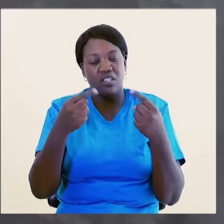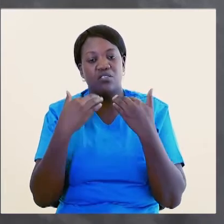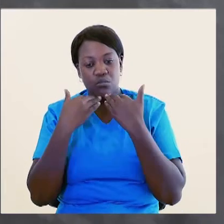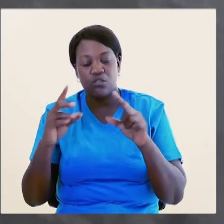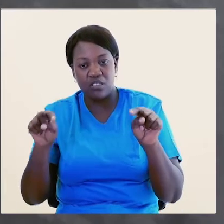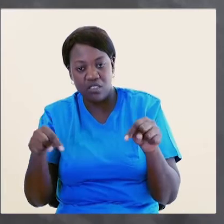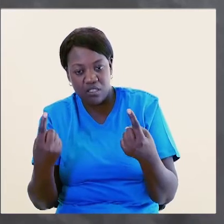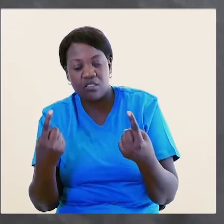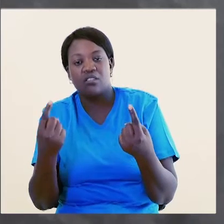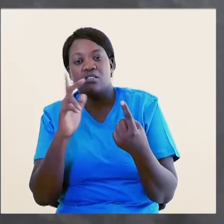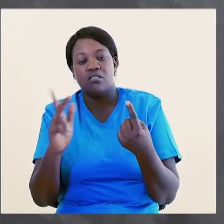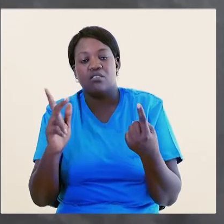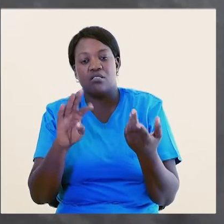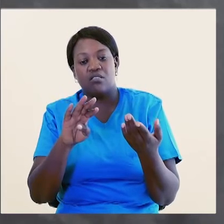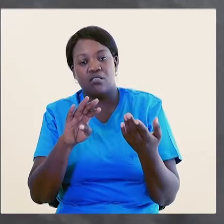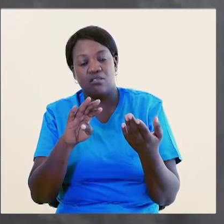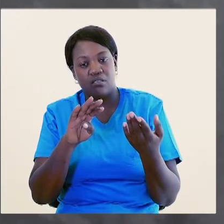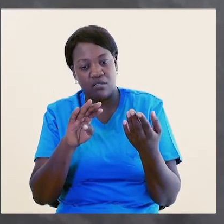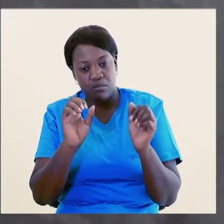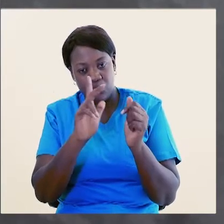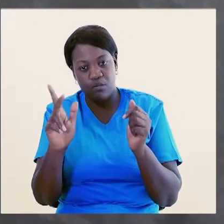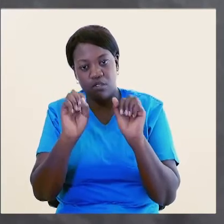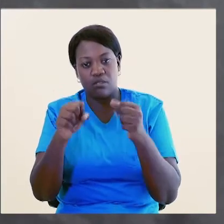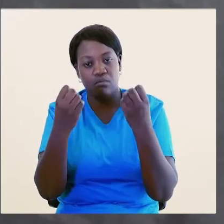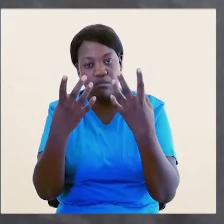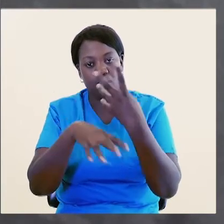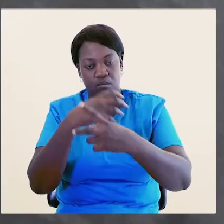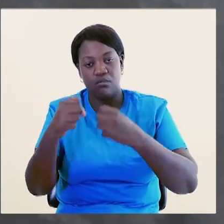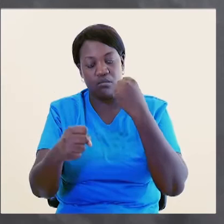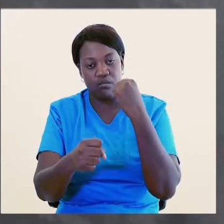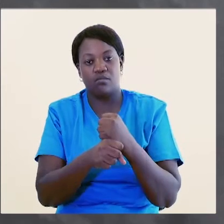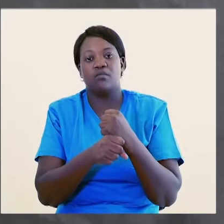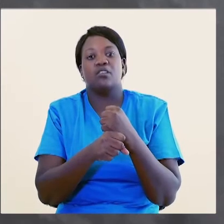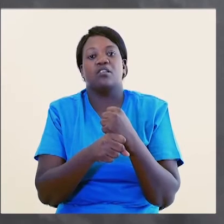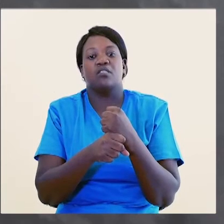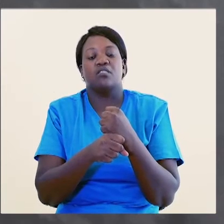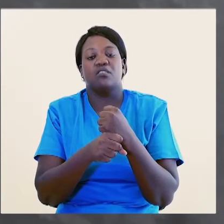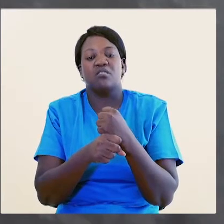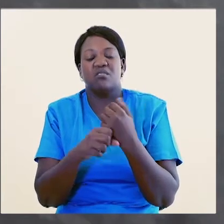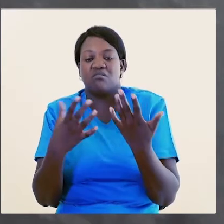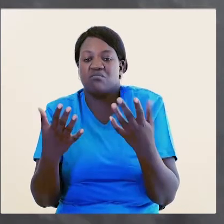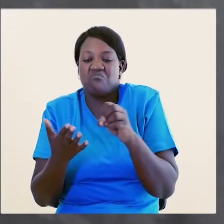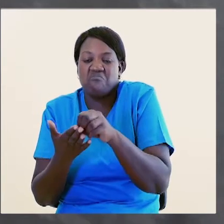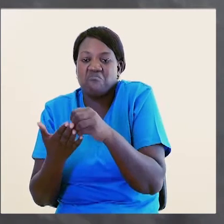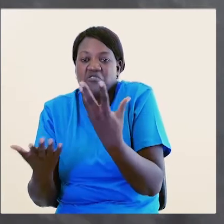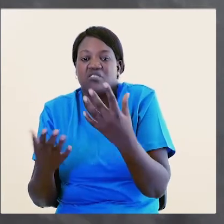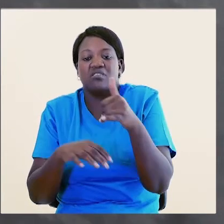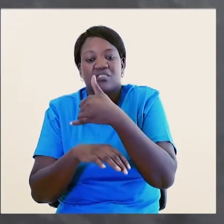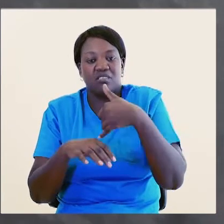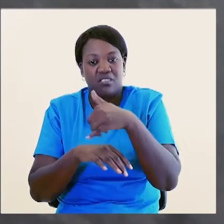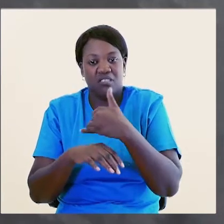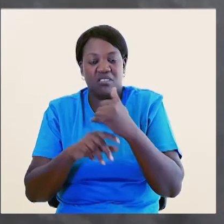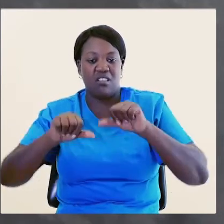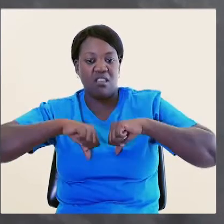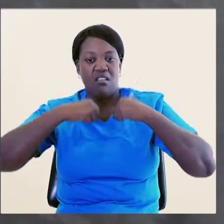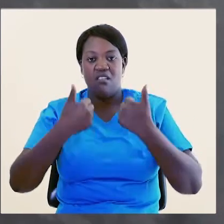met, people can expect to live for many years as opposed to when they are living in poverty and without adequate